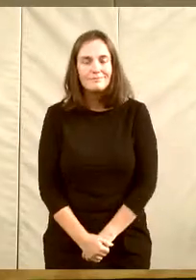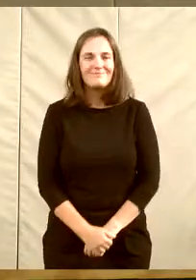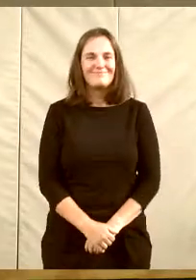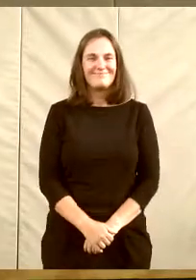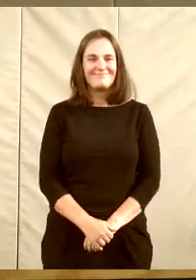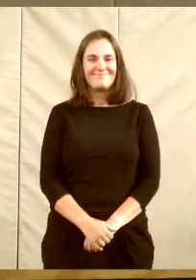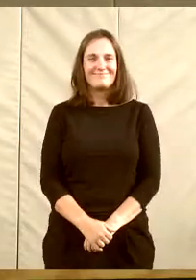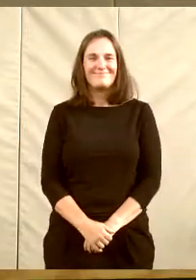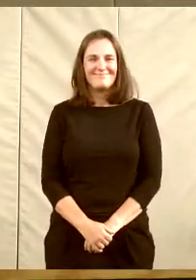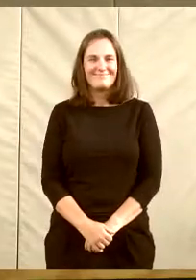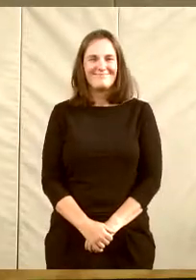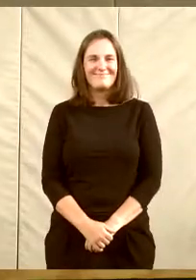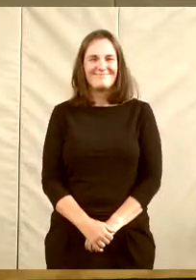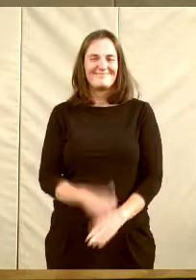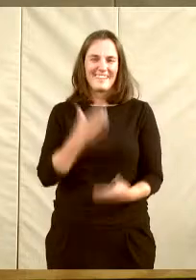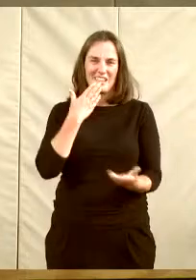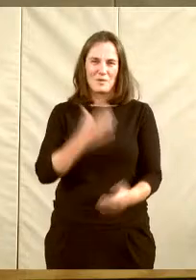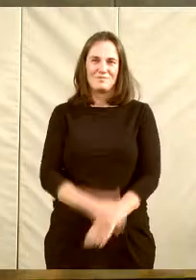thank you.